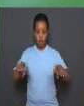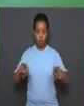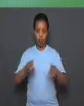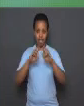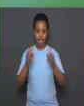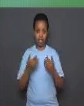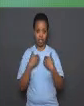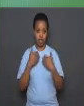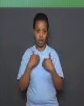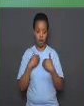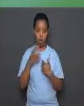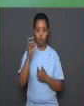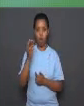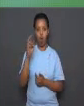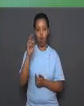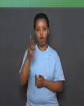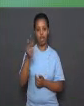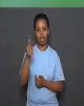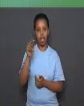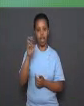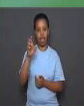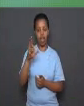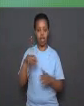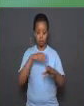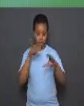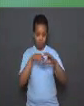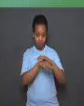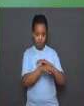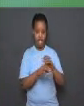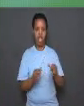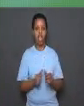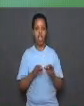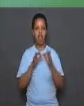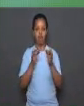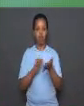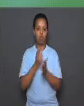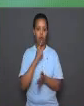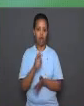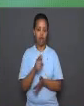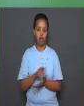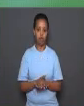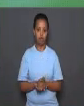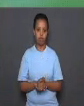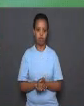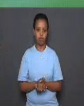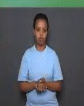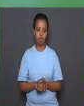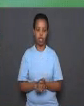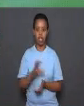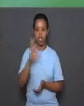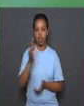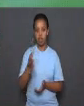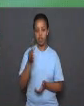the organelles travel through the middle like a conveyor belt. The